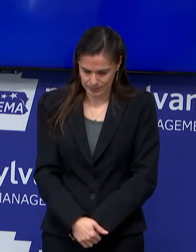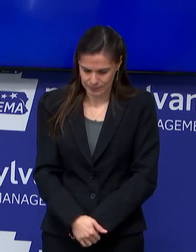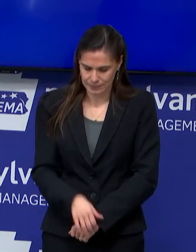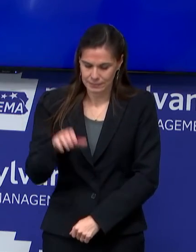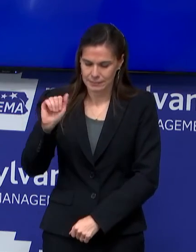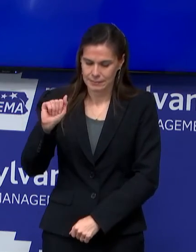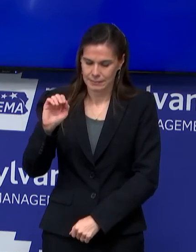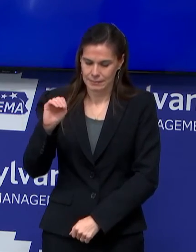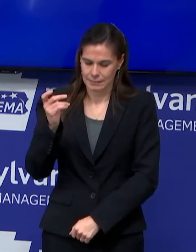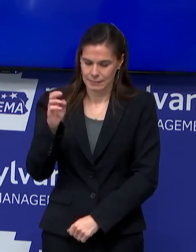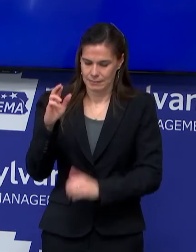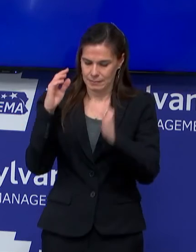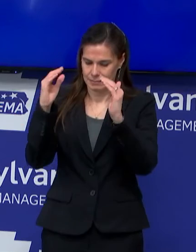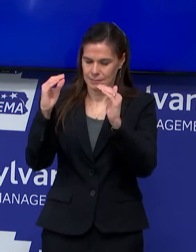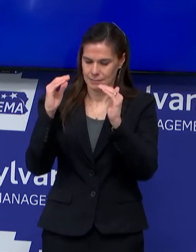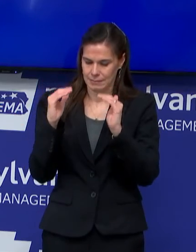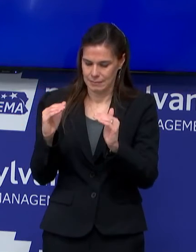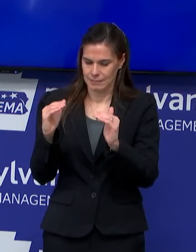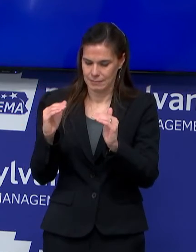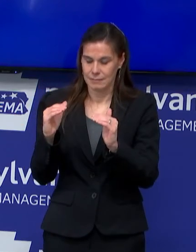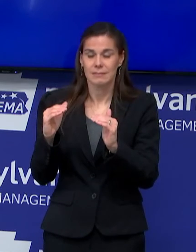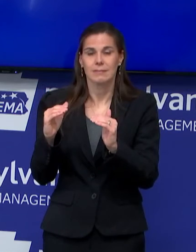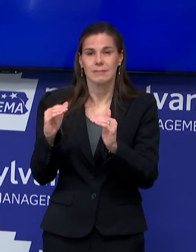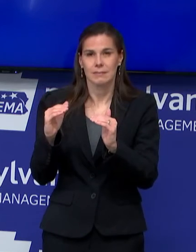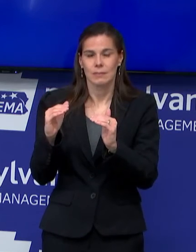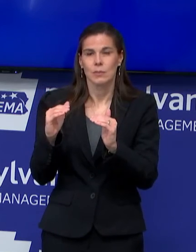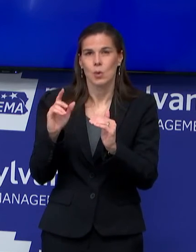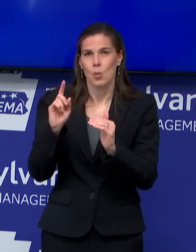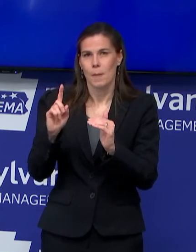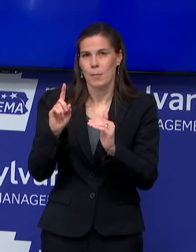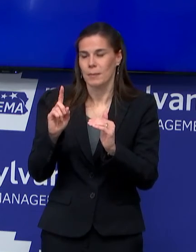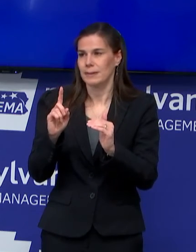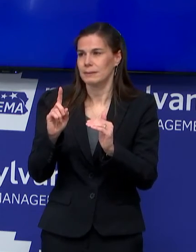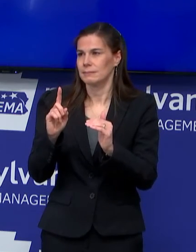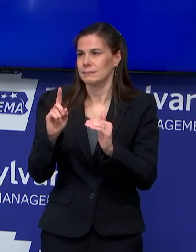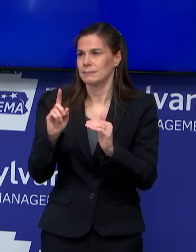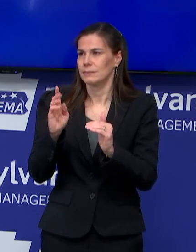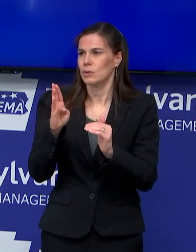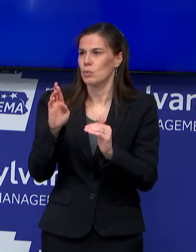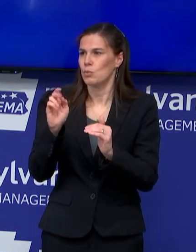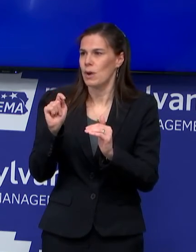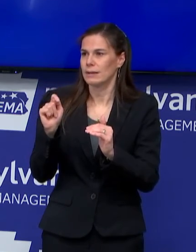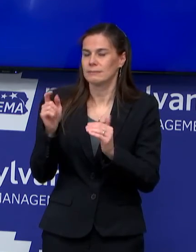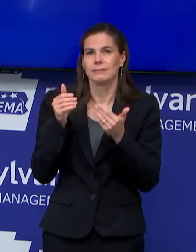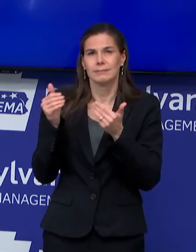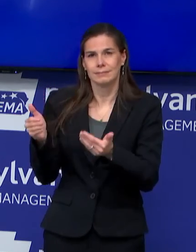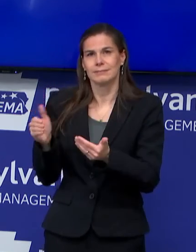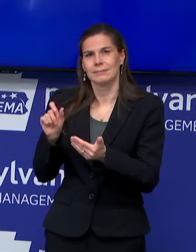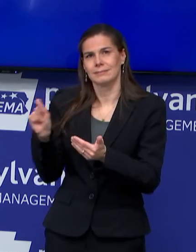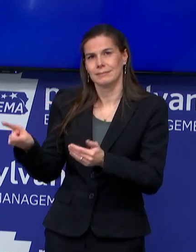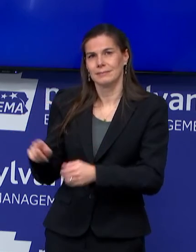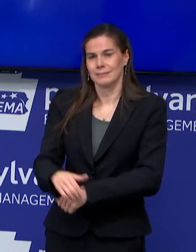Okay, up next we have Brett Schultz. Give me one moment. You are able to unmute.